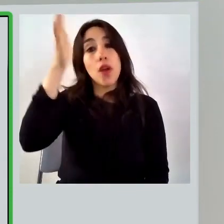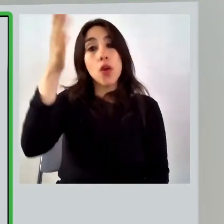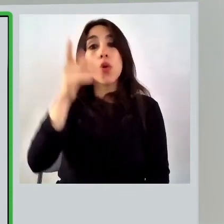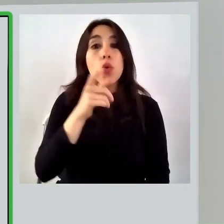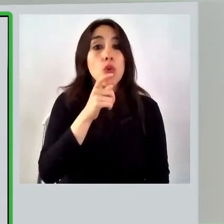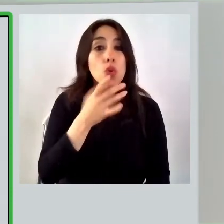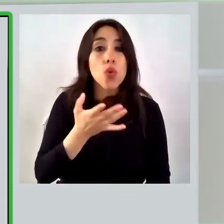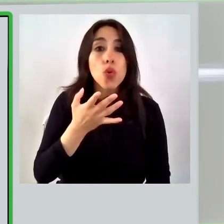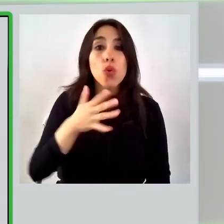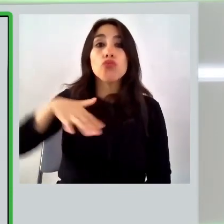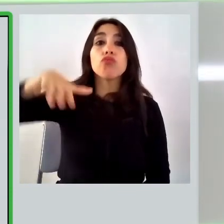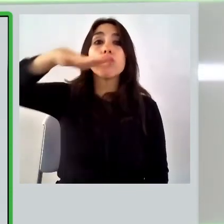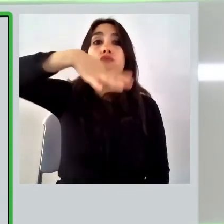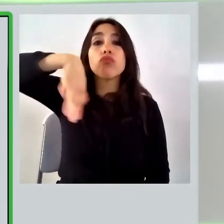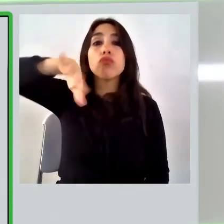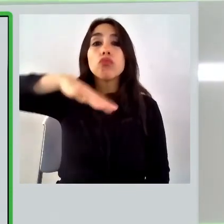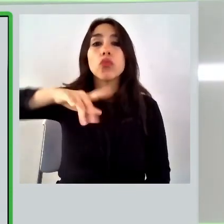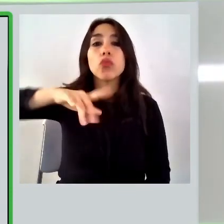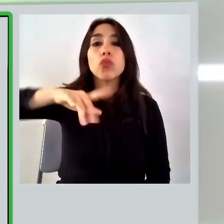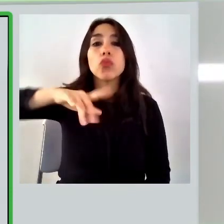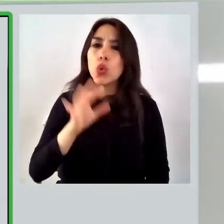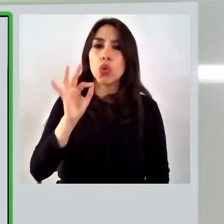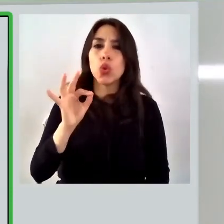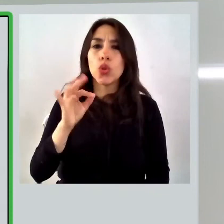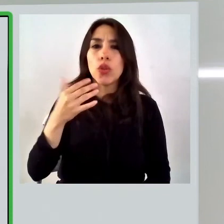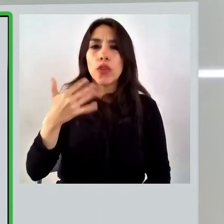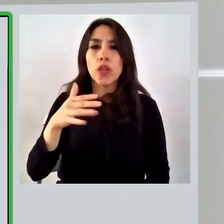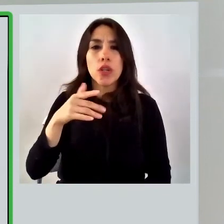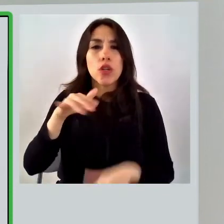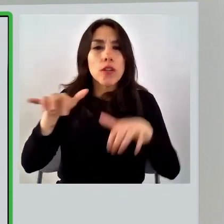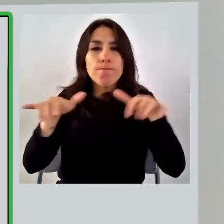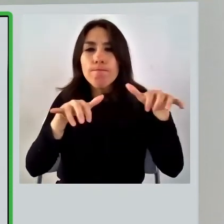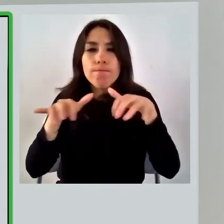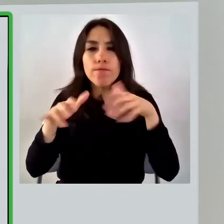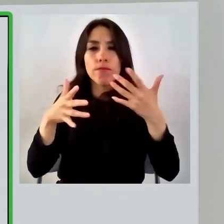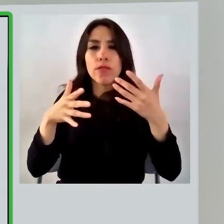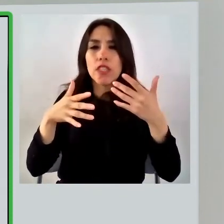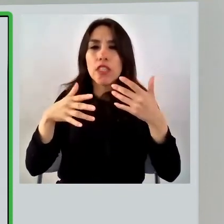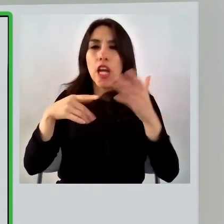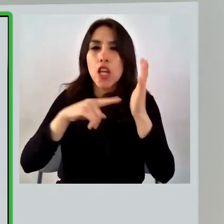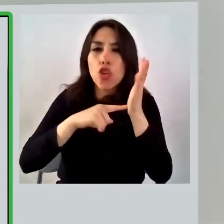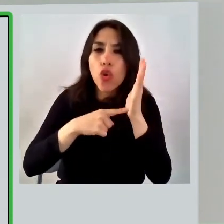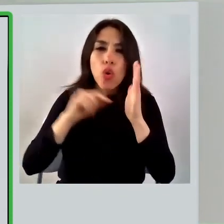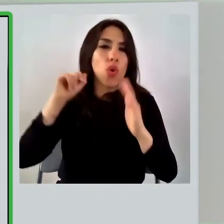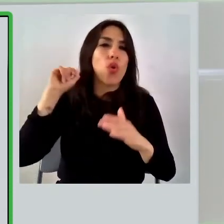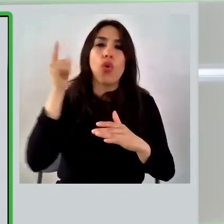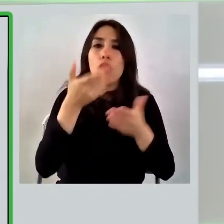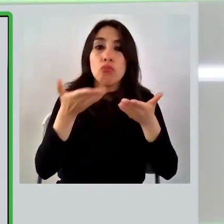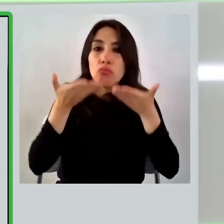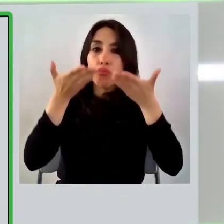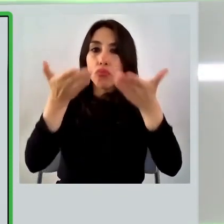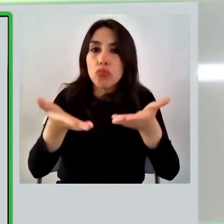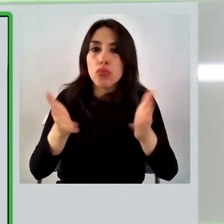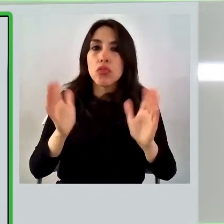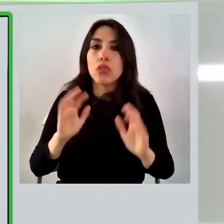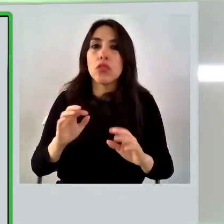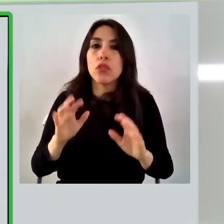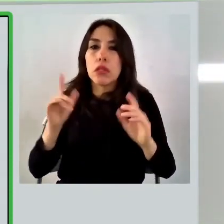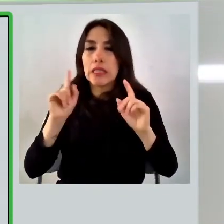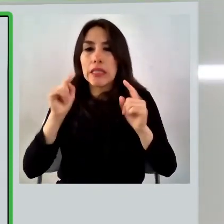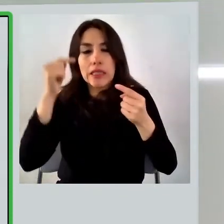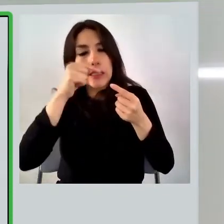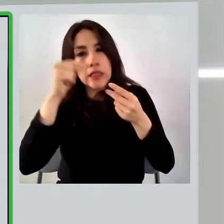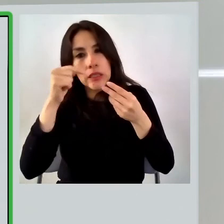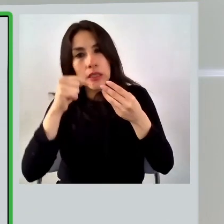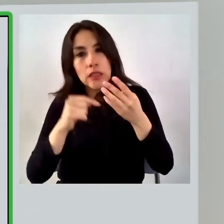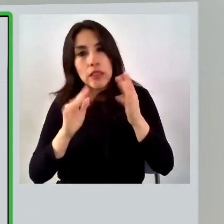tools are not compliant with accessibility guidelines, or when accessibility features are added too late